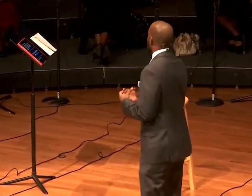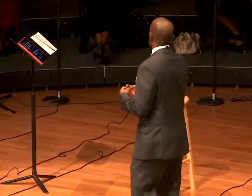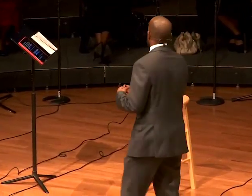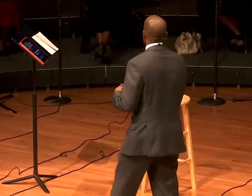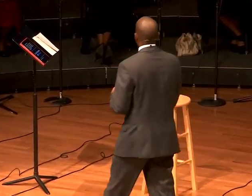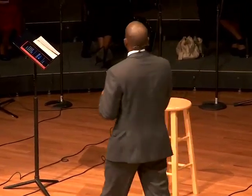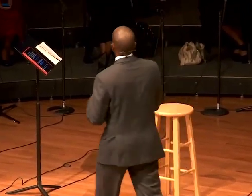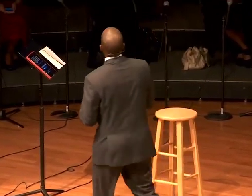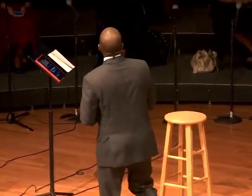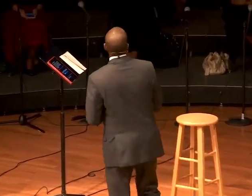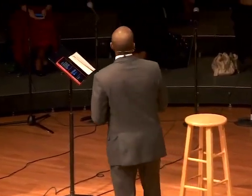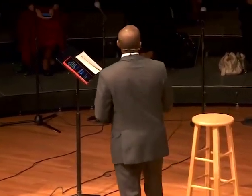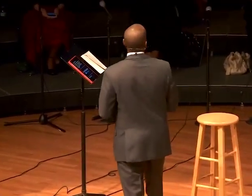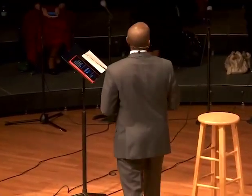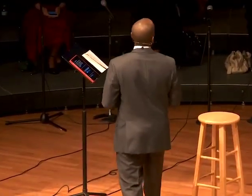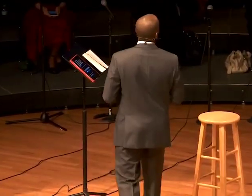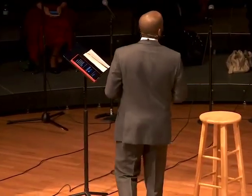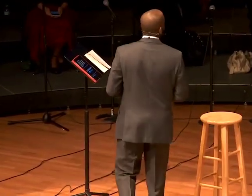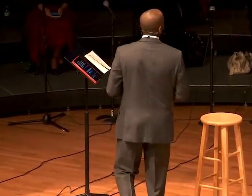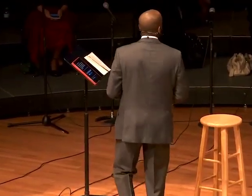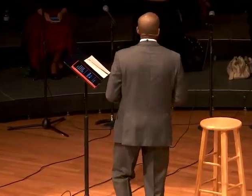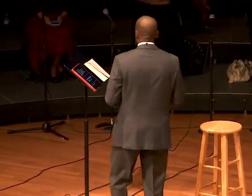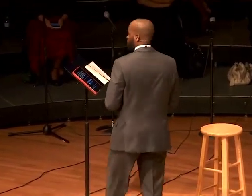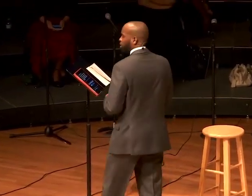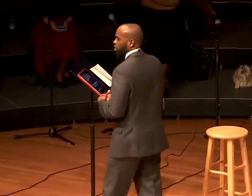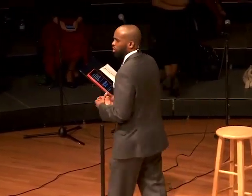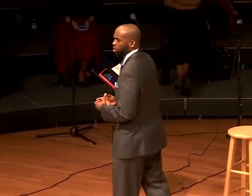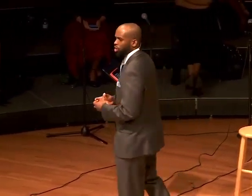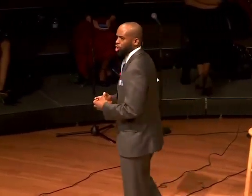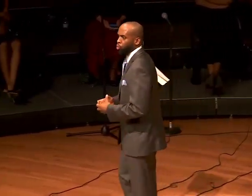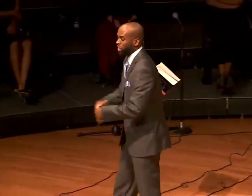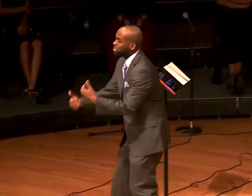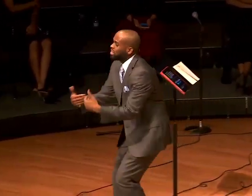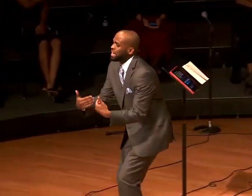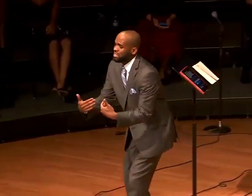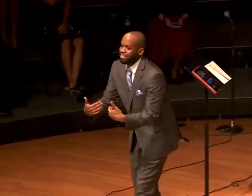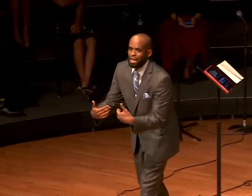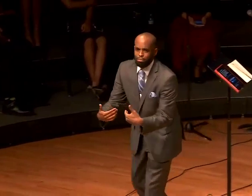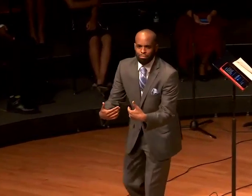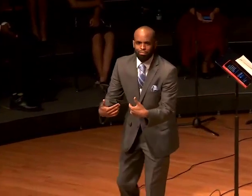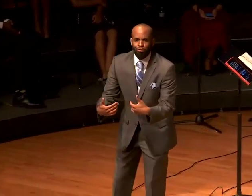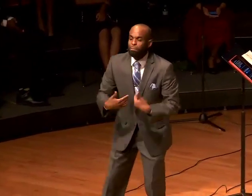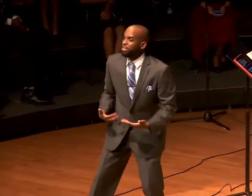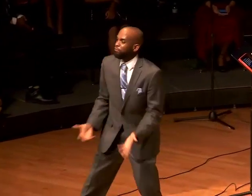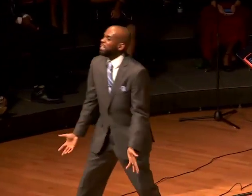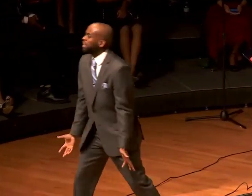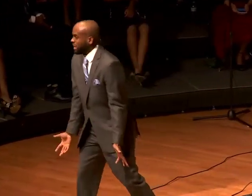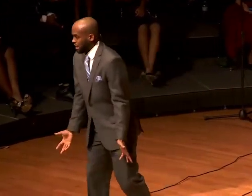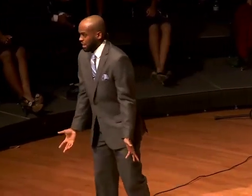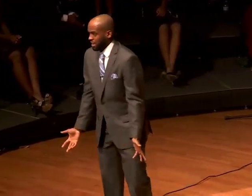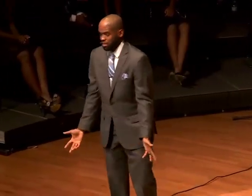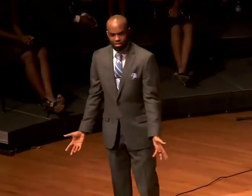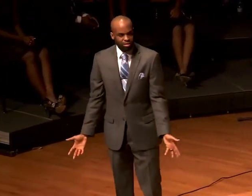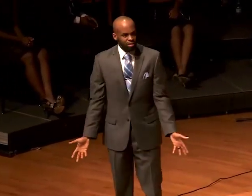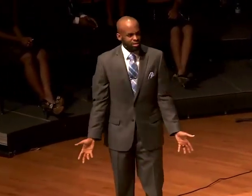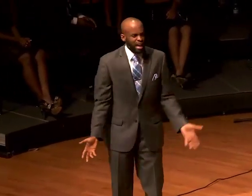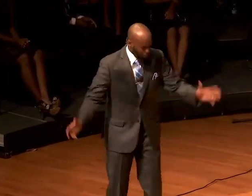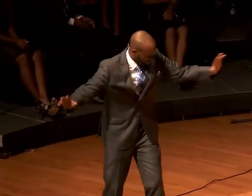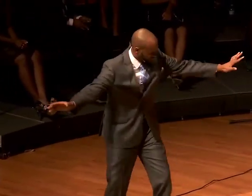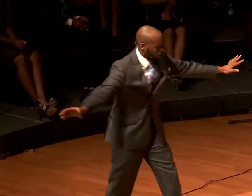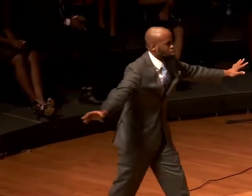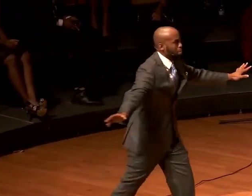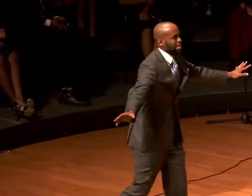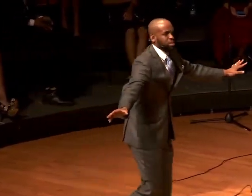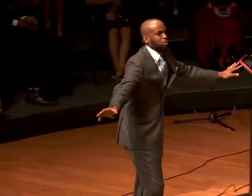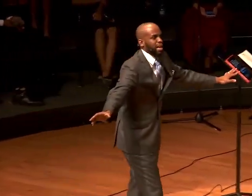next step in winning back somebody I love? What's the next step for me feeling again? Not